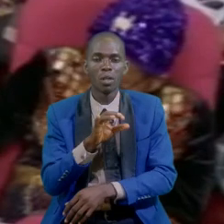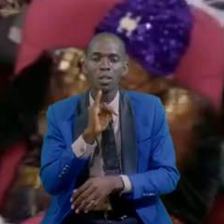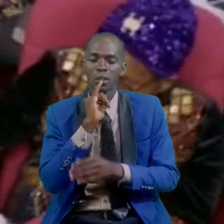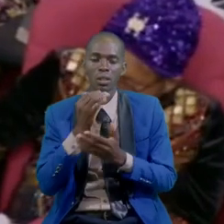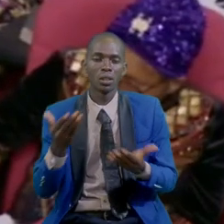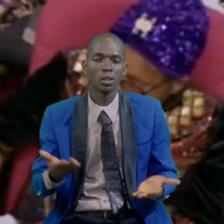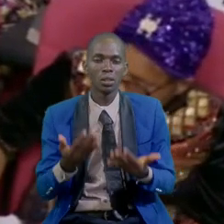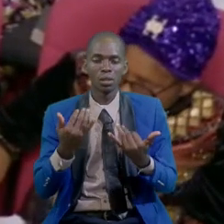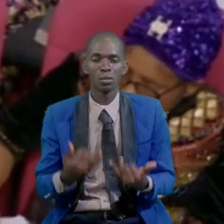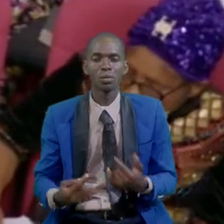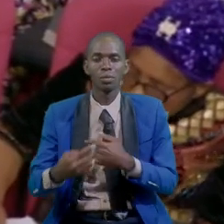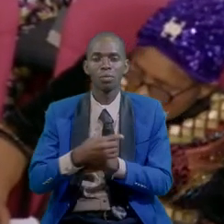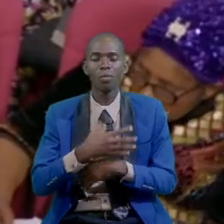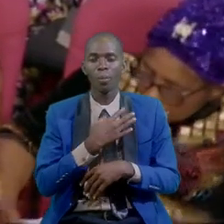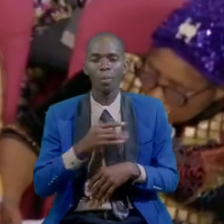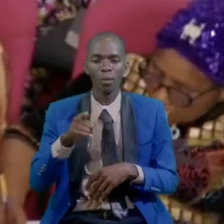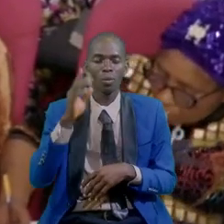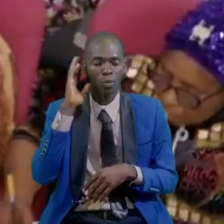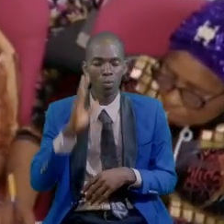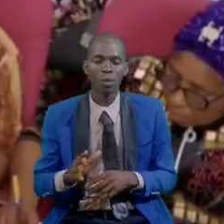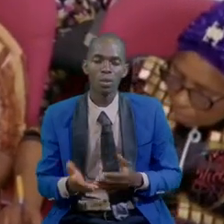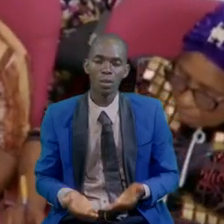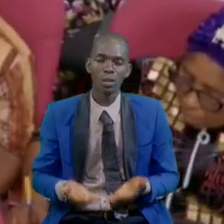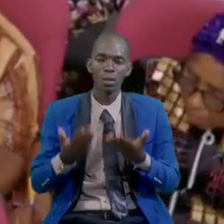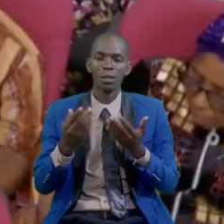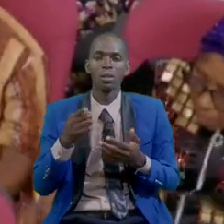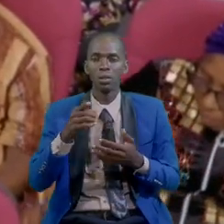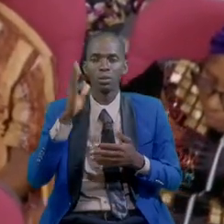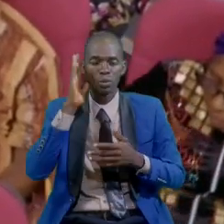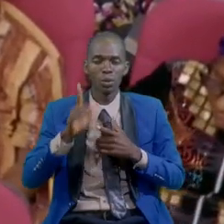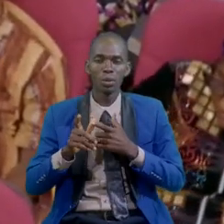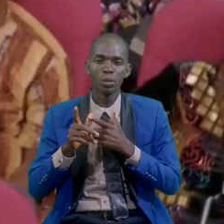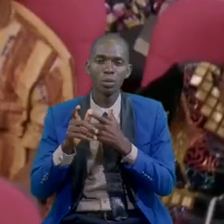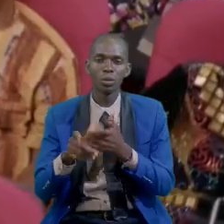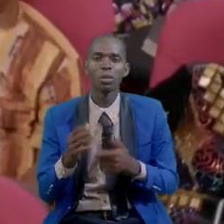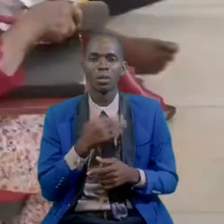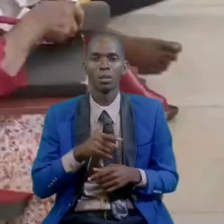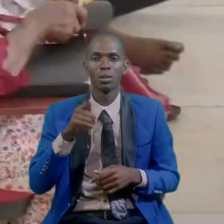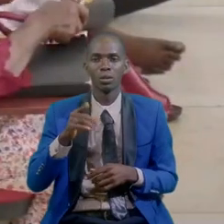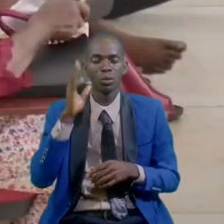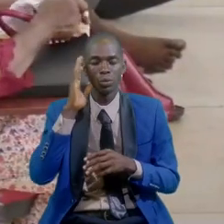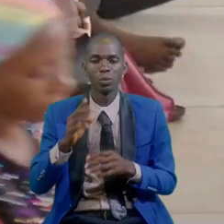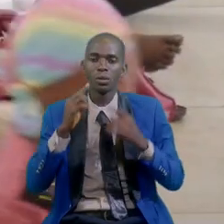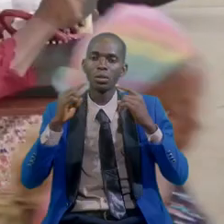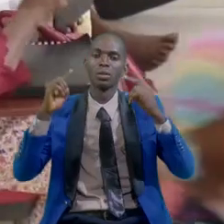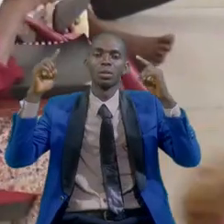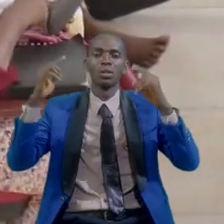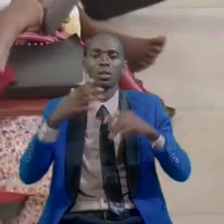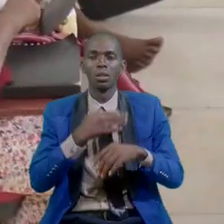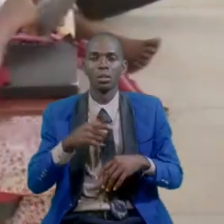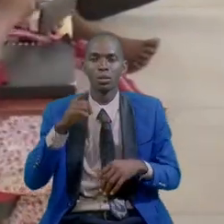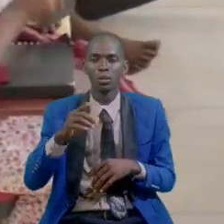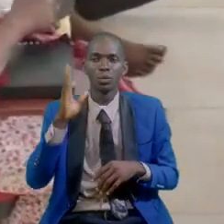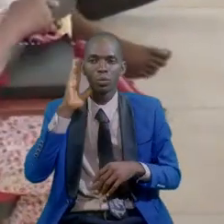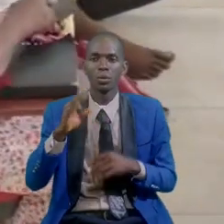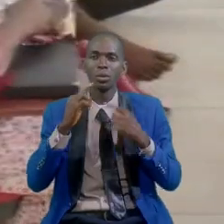today. And you will rise, and you will run, and you will achieve, and you will make